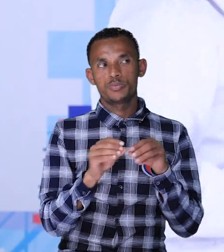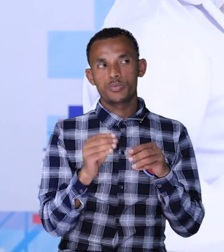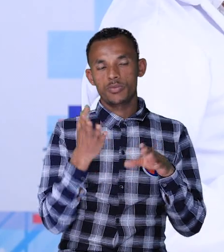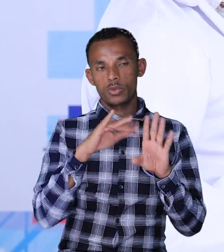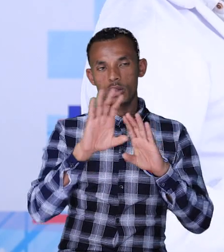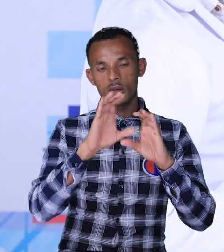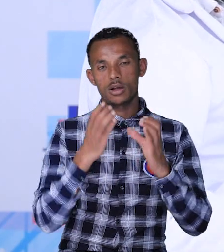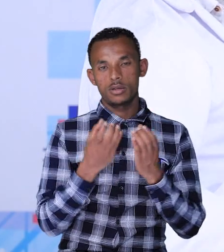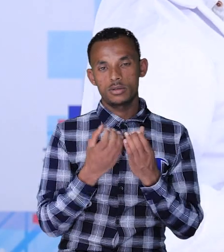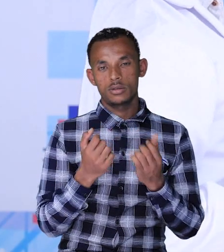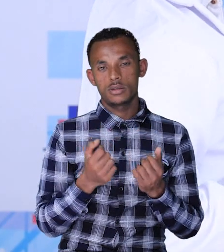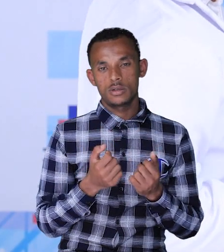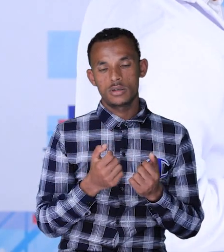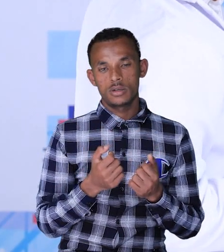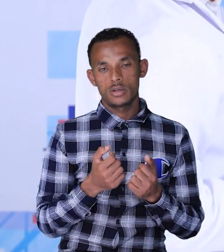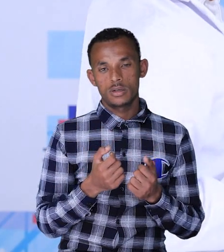class,